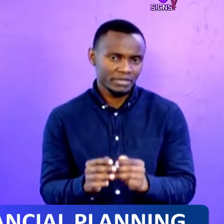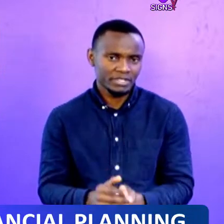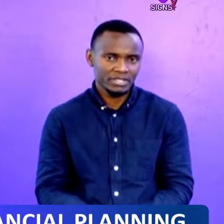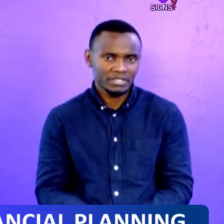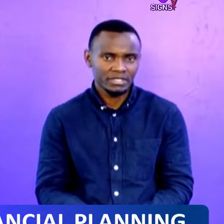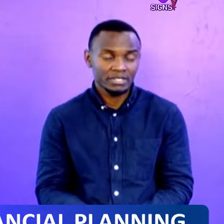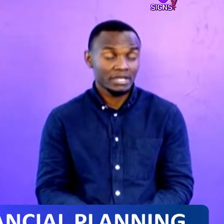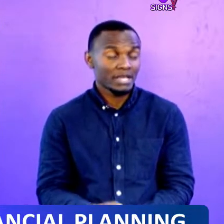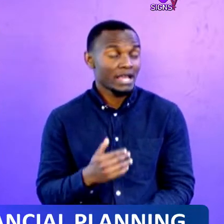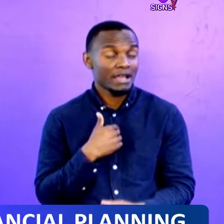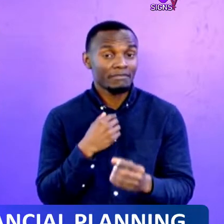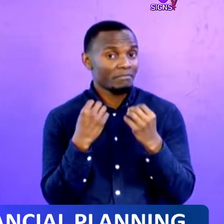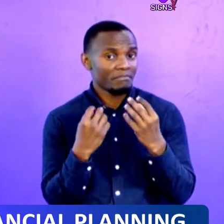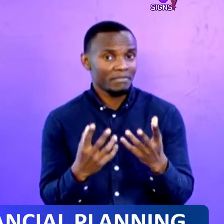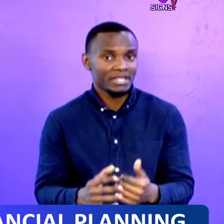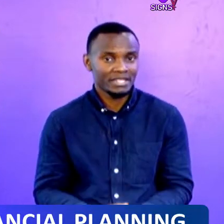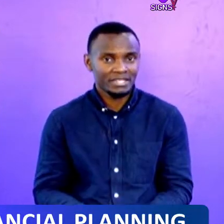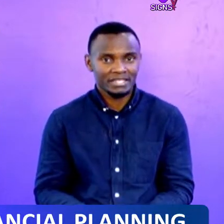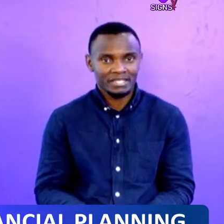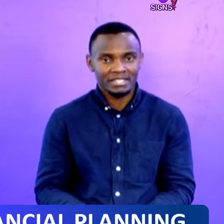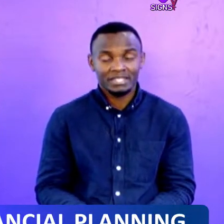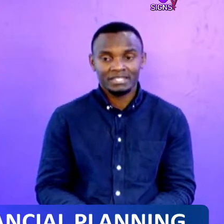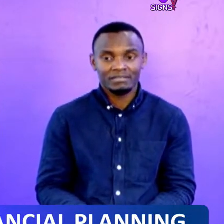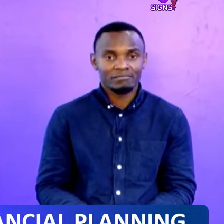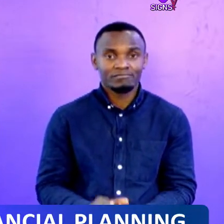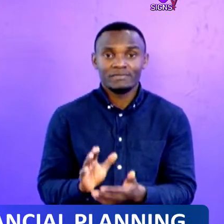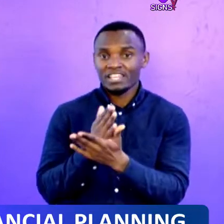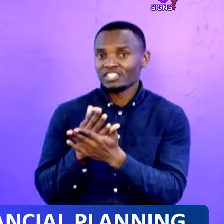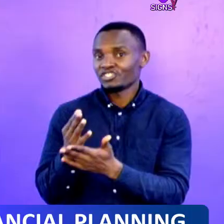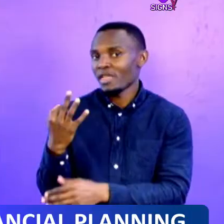Quite a number. Give us three.